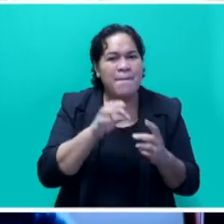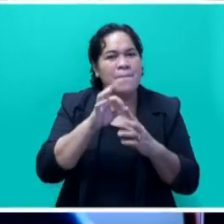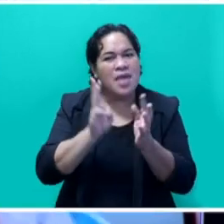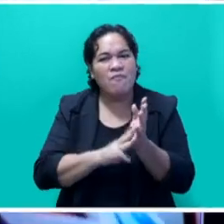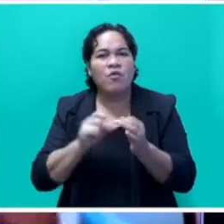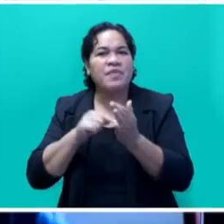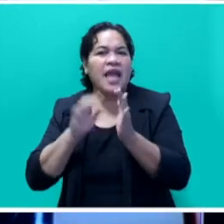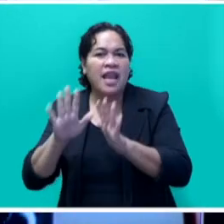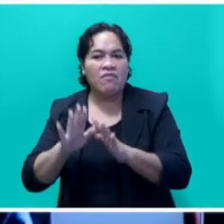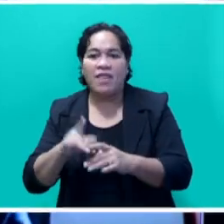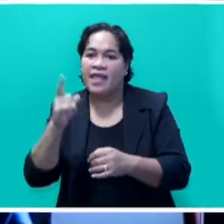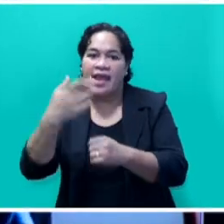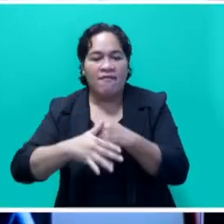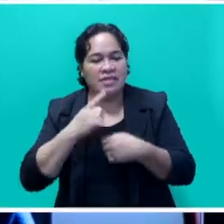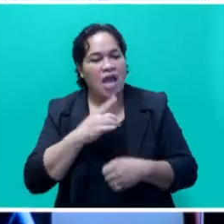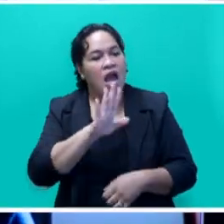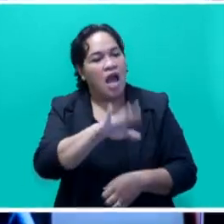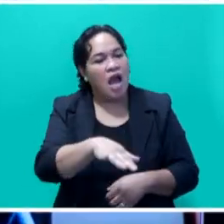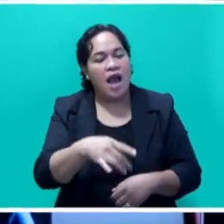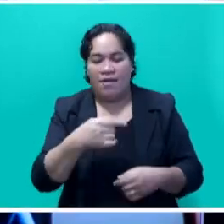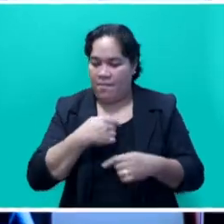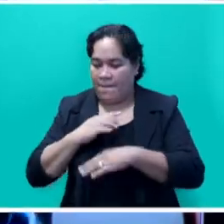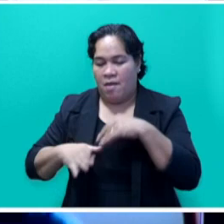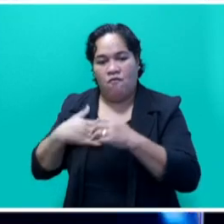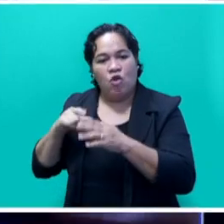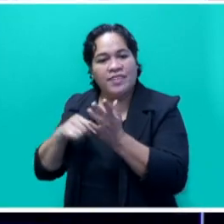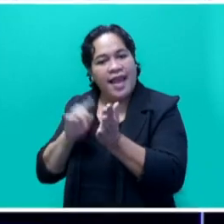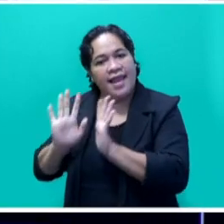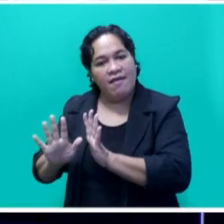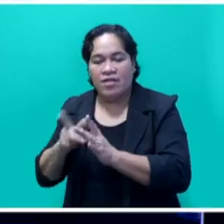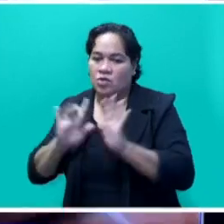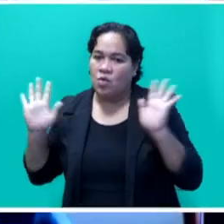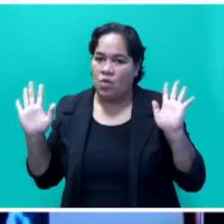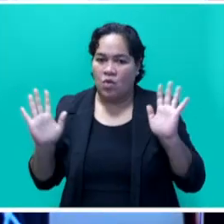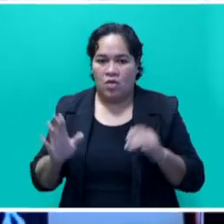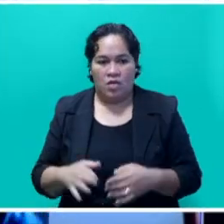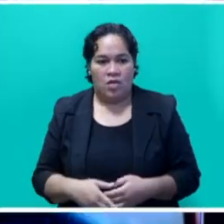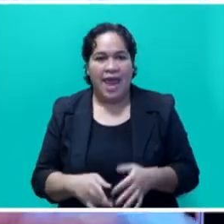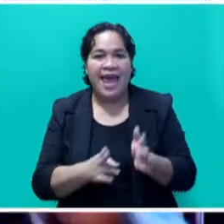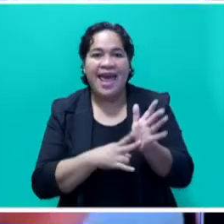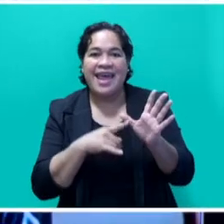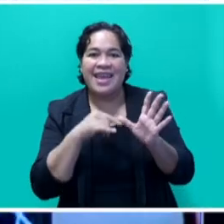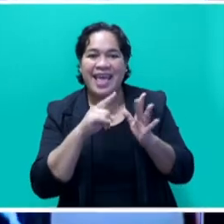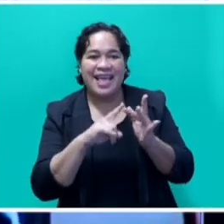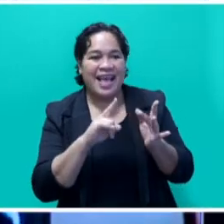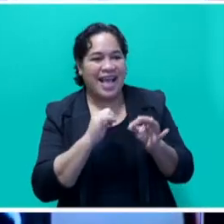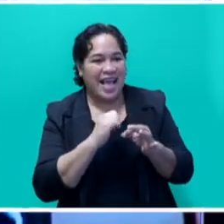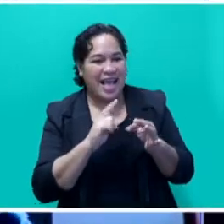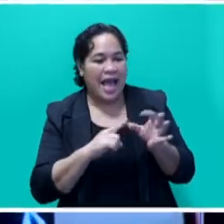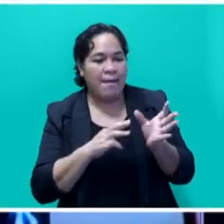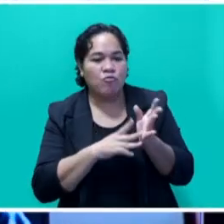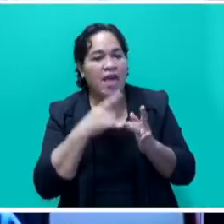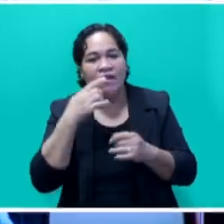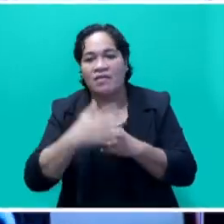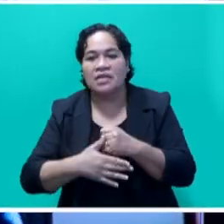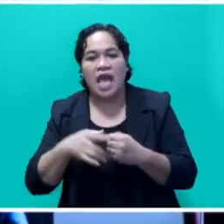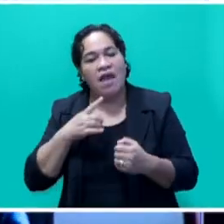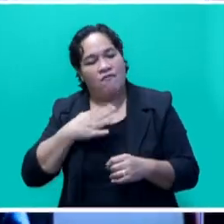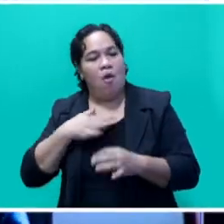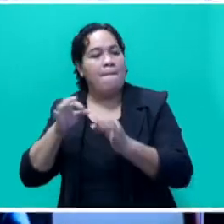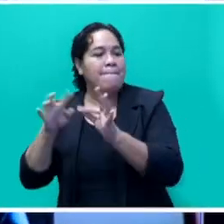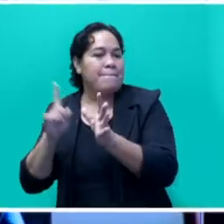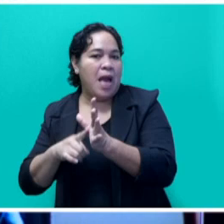never say, oh, do this for Tailevu. Honorable Nengamu does not say, do this for the Ba province or Nanranga